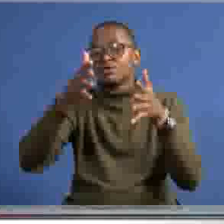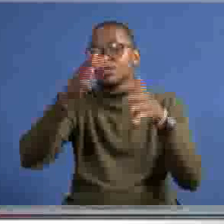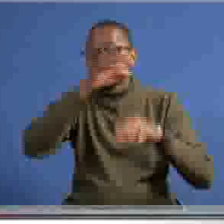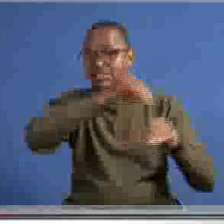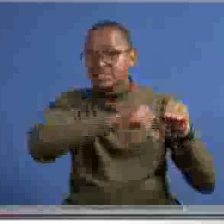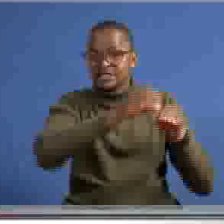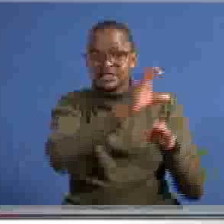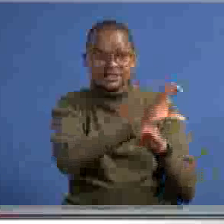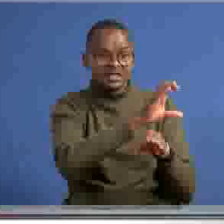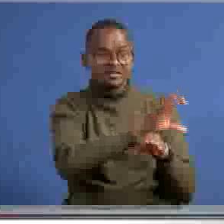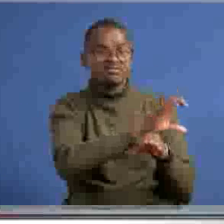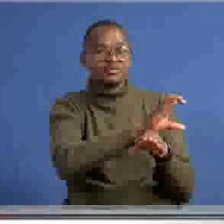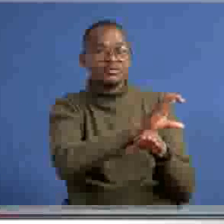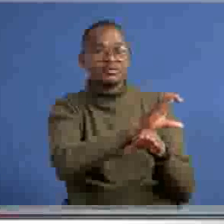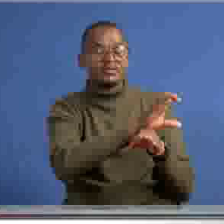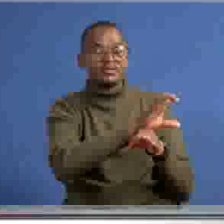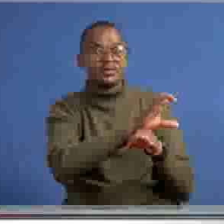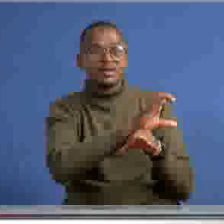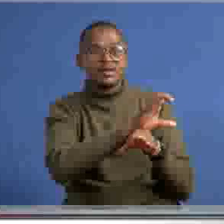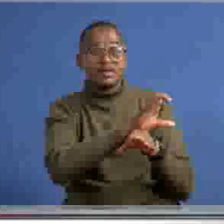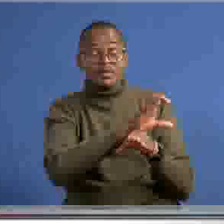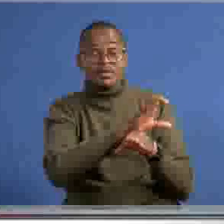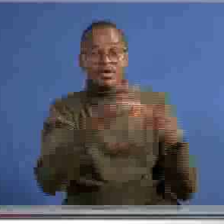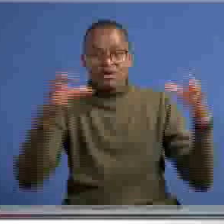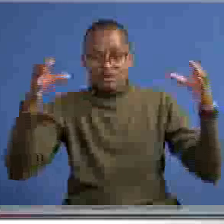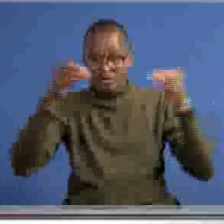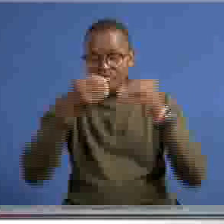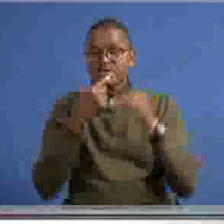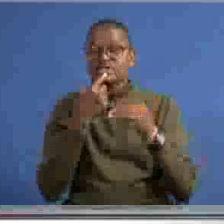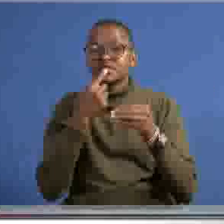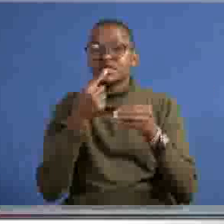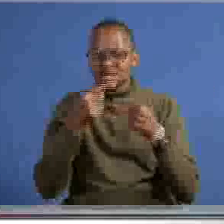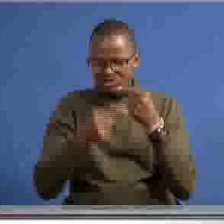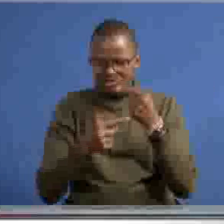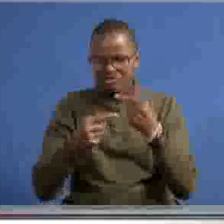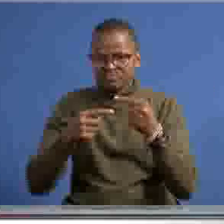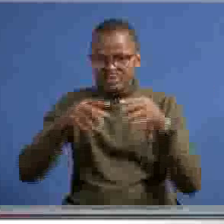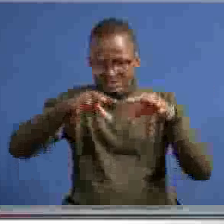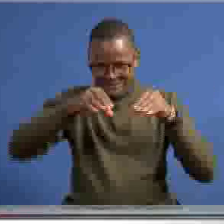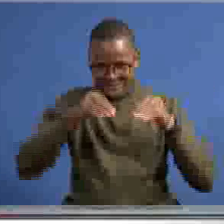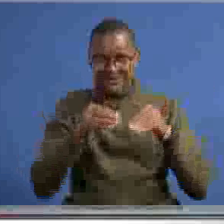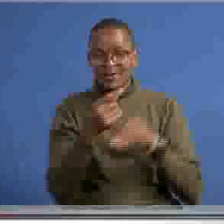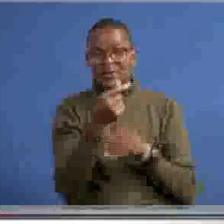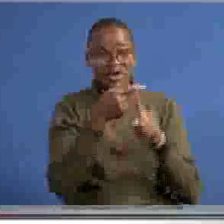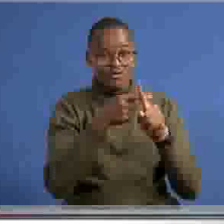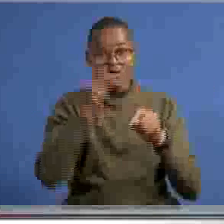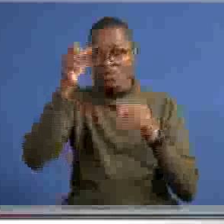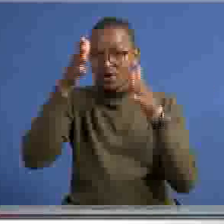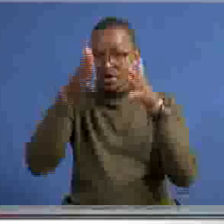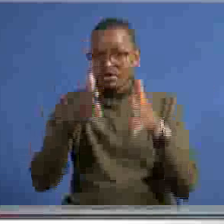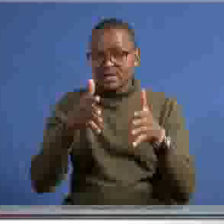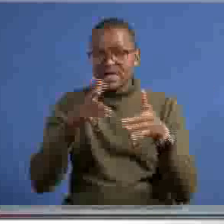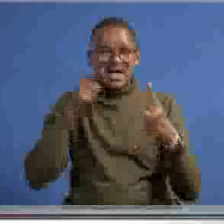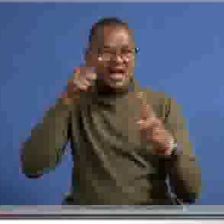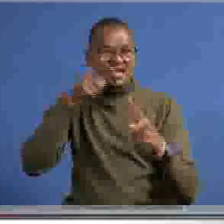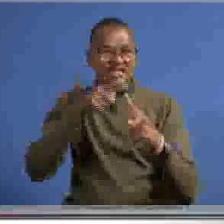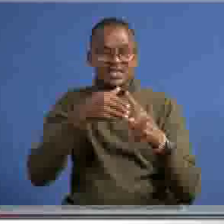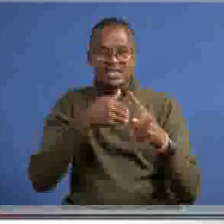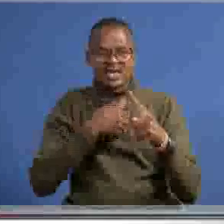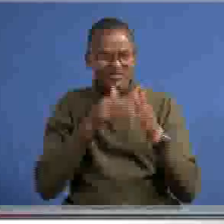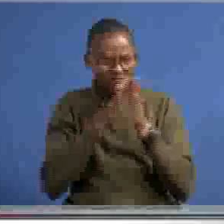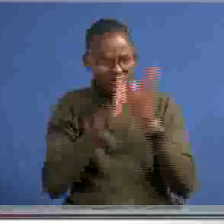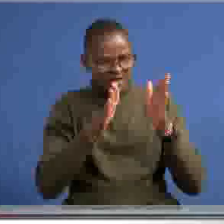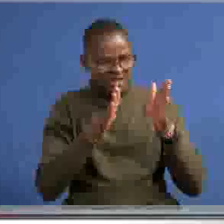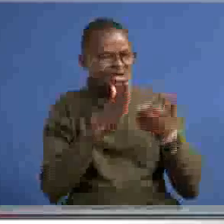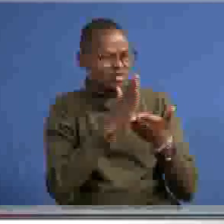speaking during the county dollar conference the leaders have said they will continue receiving money from politicians until they have clear